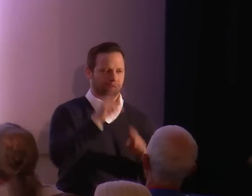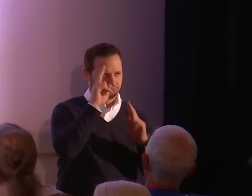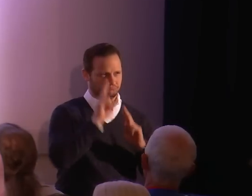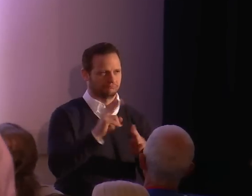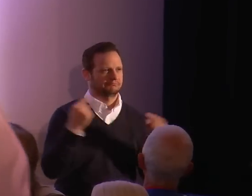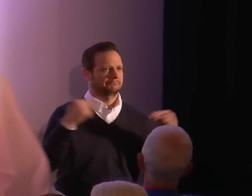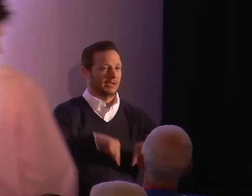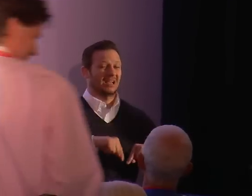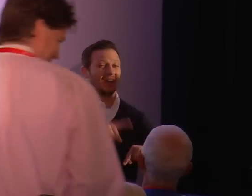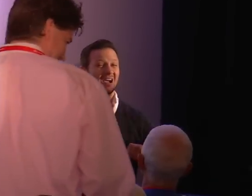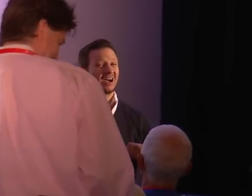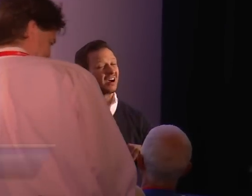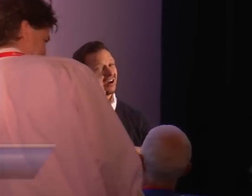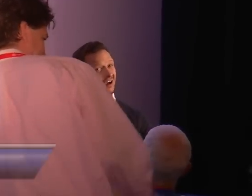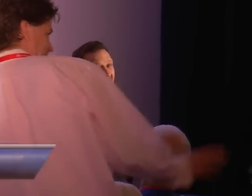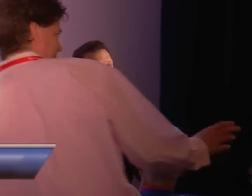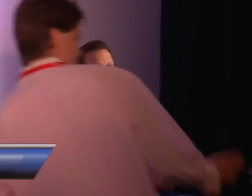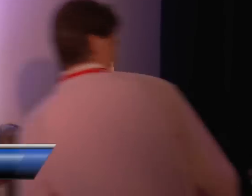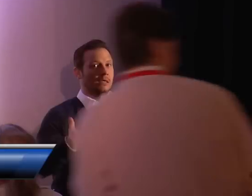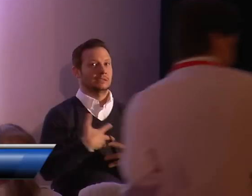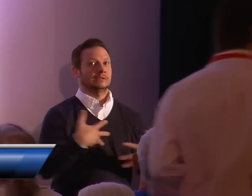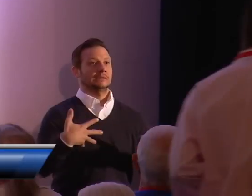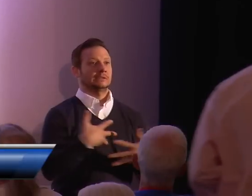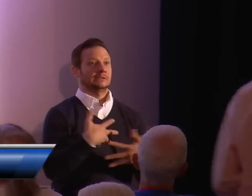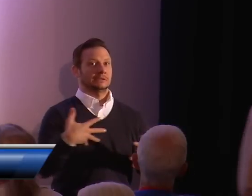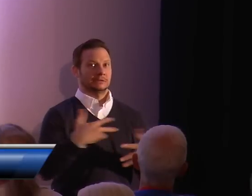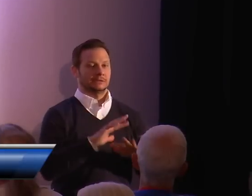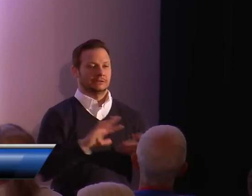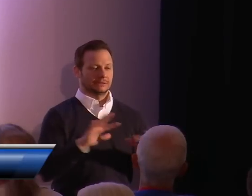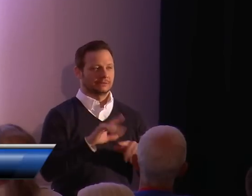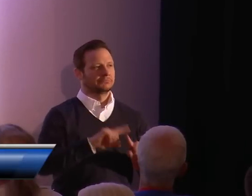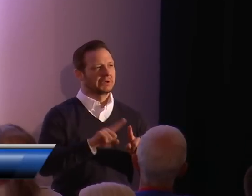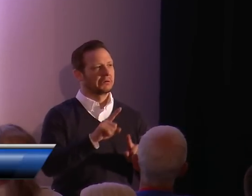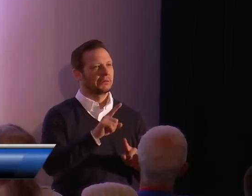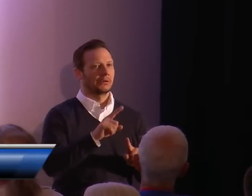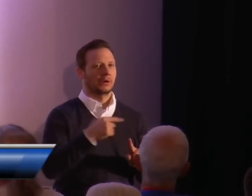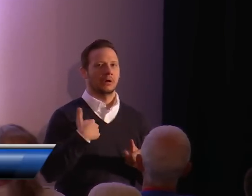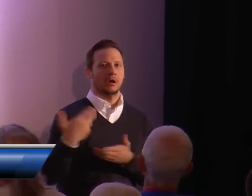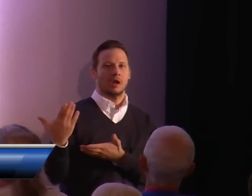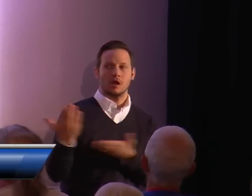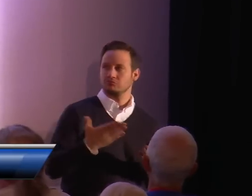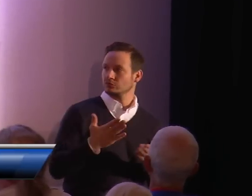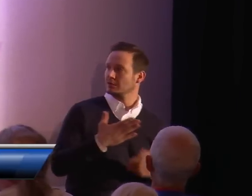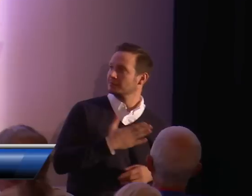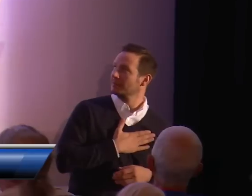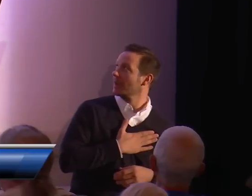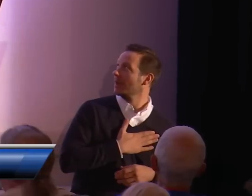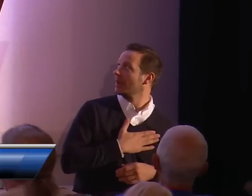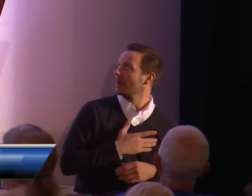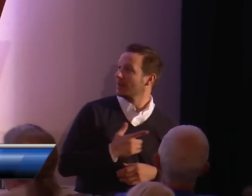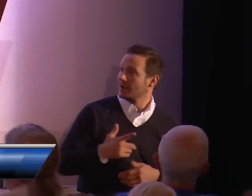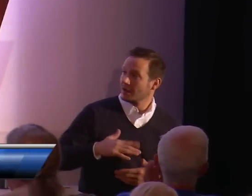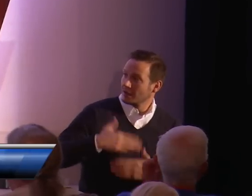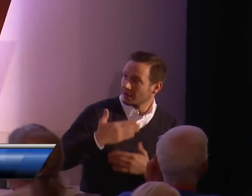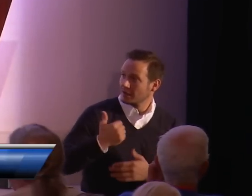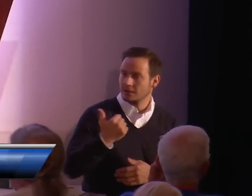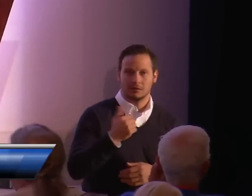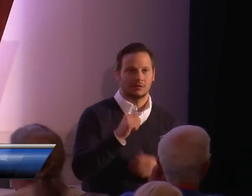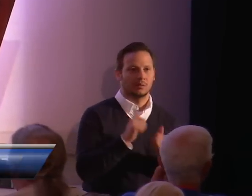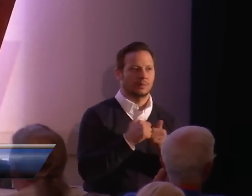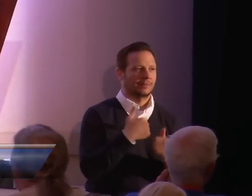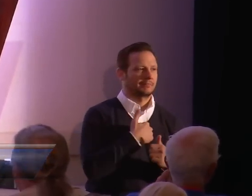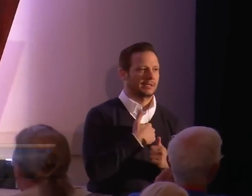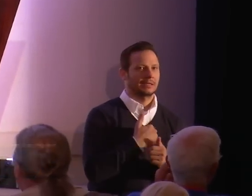really honest with you. I'm also a little bit terrified. But lucky for all of you, I brought my big girl panties with me, so I think we'll be